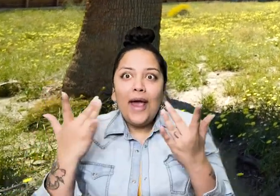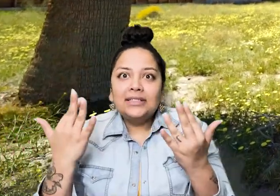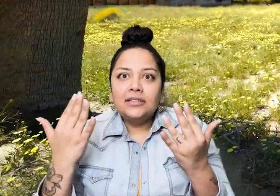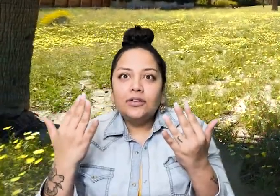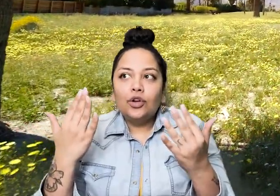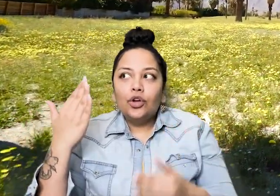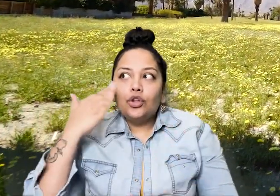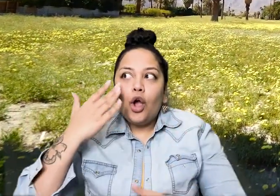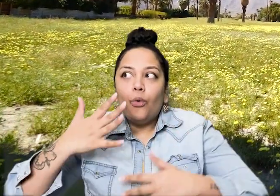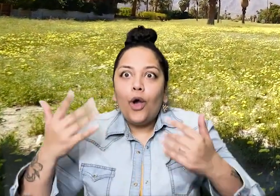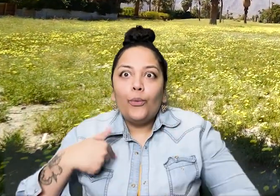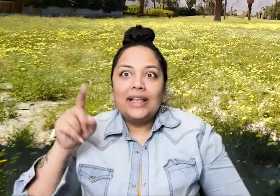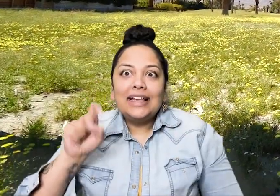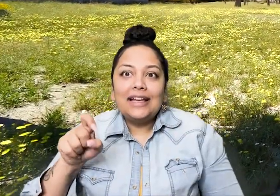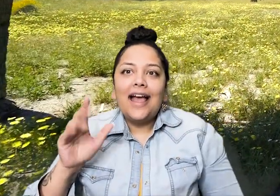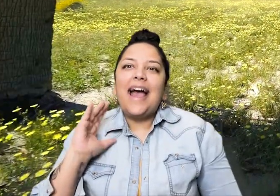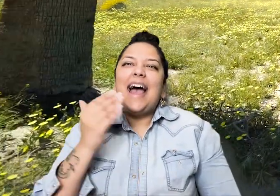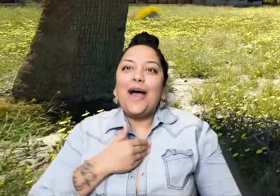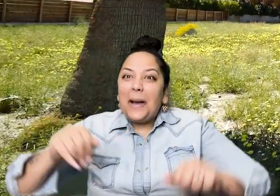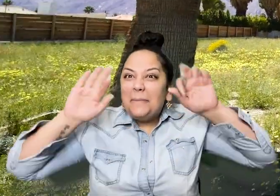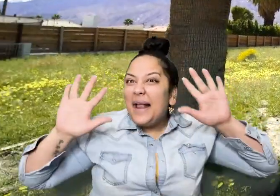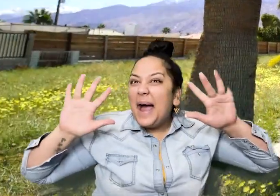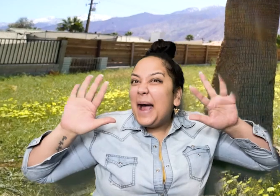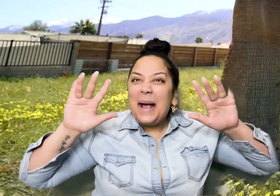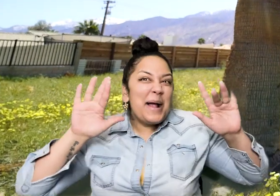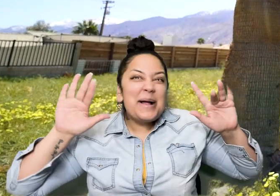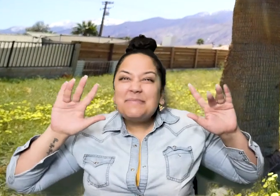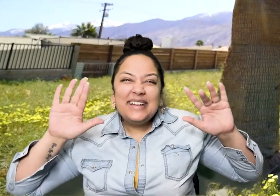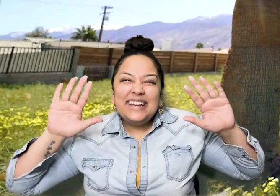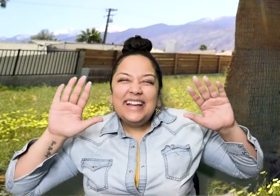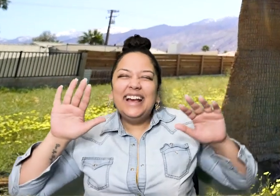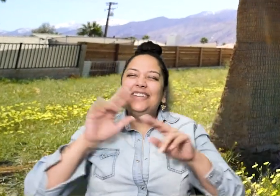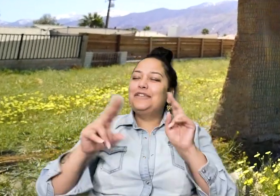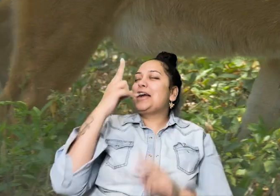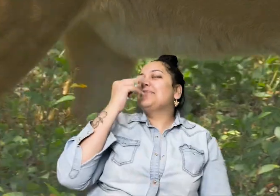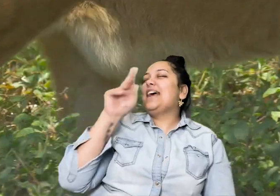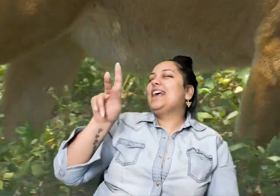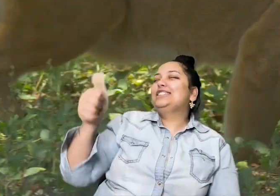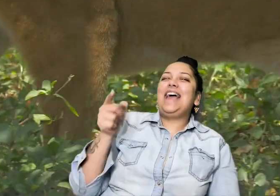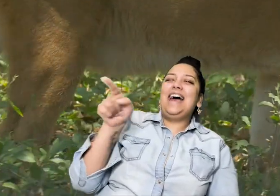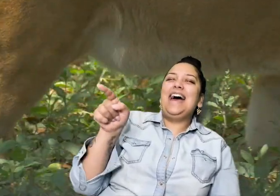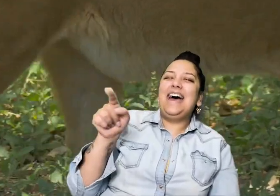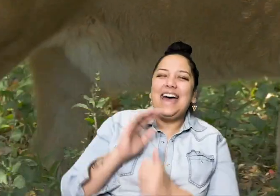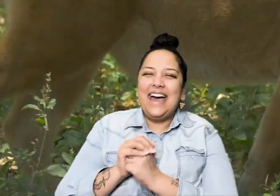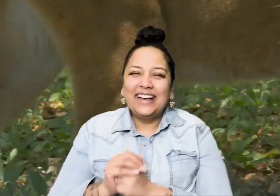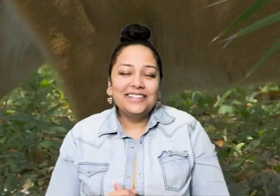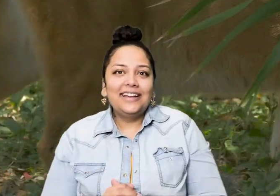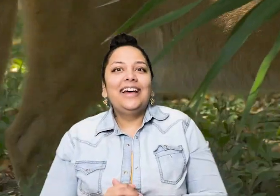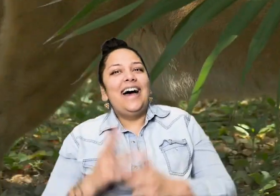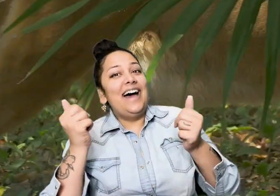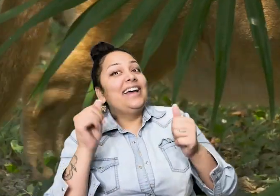Yes! Wait, and you know what we're gonna need? Our palms. Very